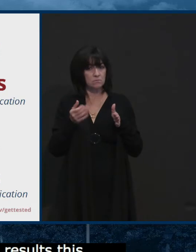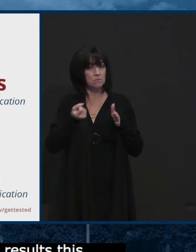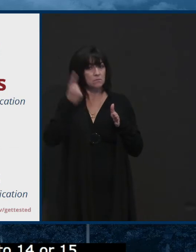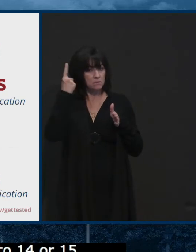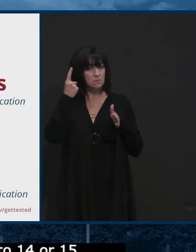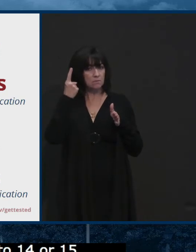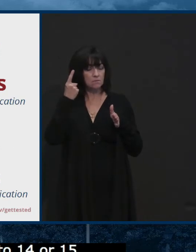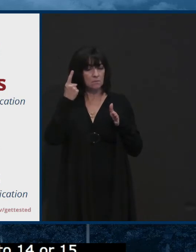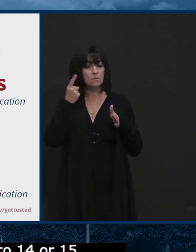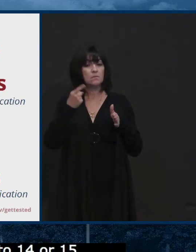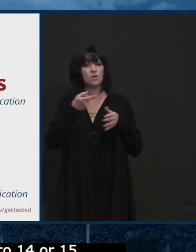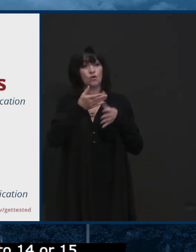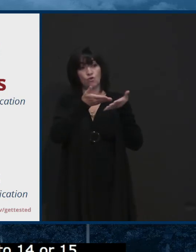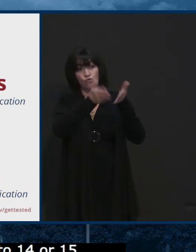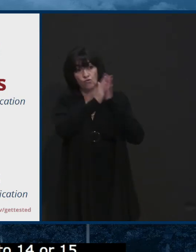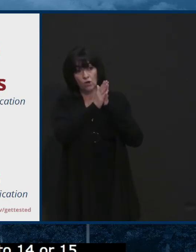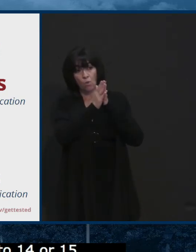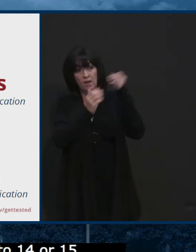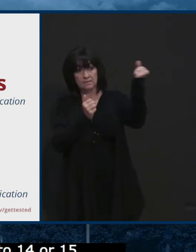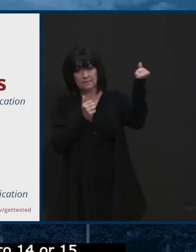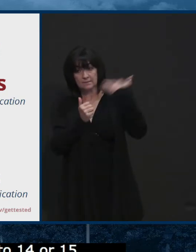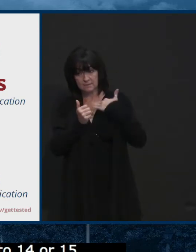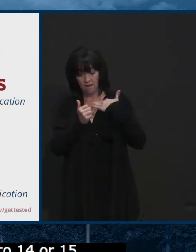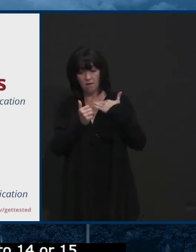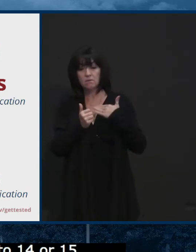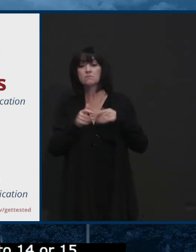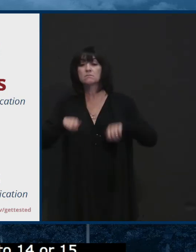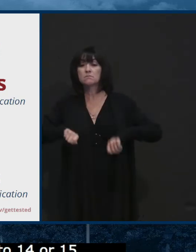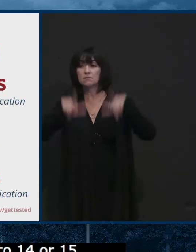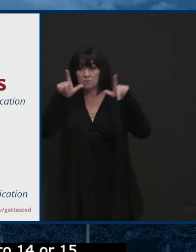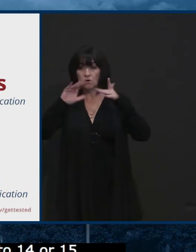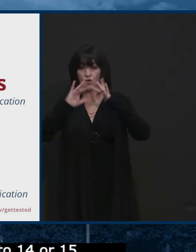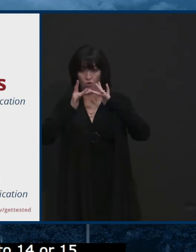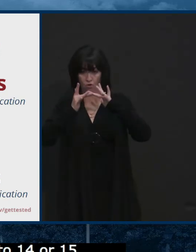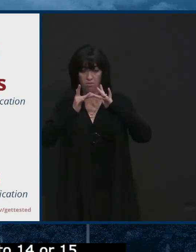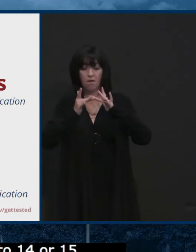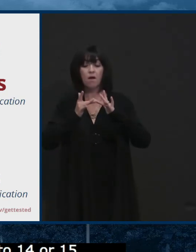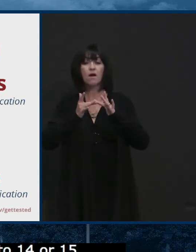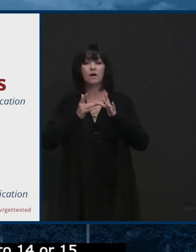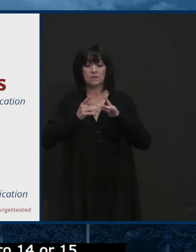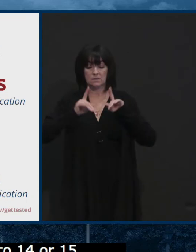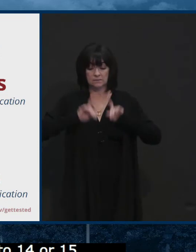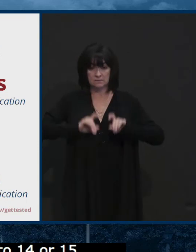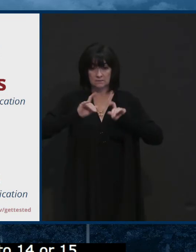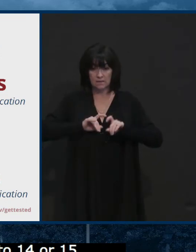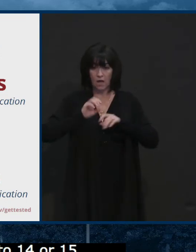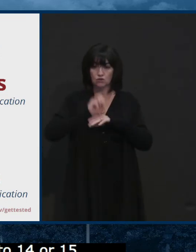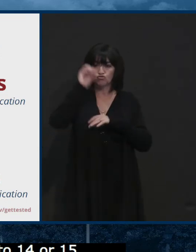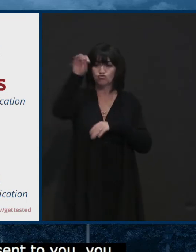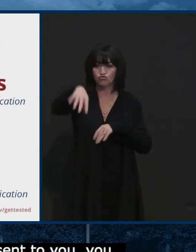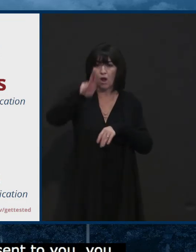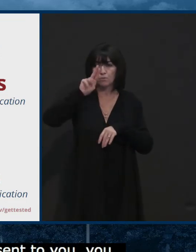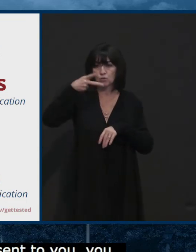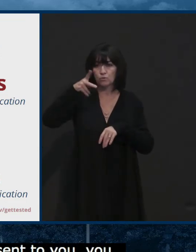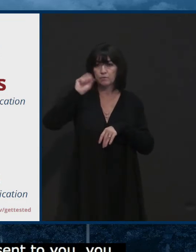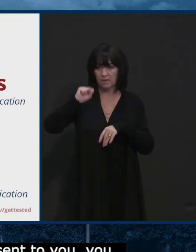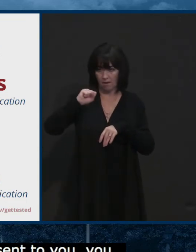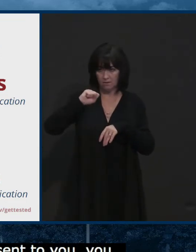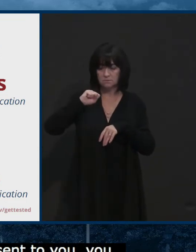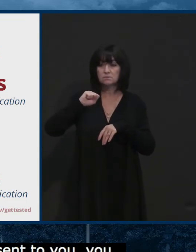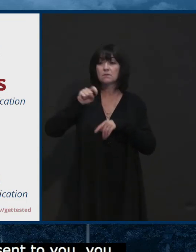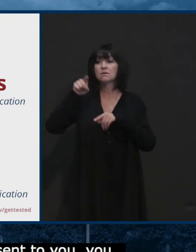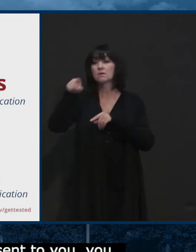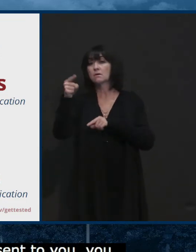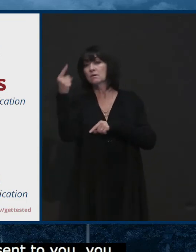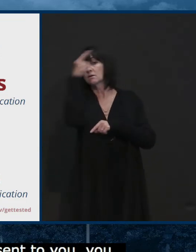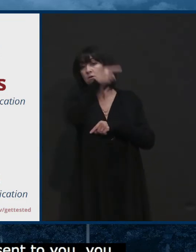that you request, gets sent to you, you log online and complete it, you drop it off in a UPS mailbox. So from the time it gets to the lab in New Jersey and they